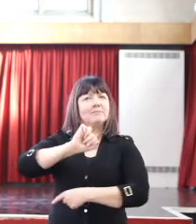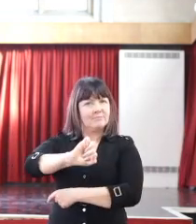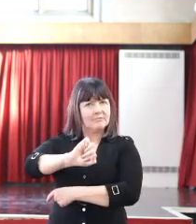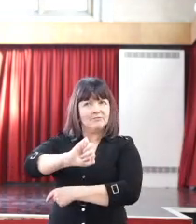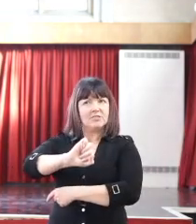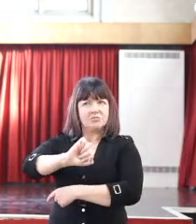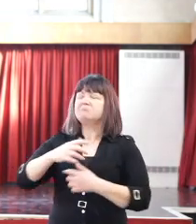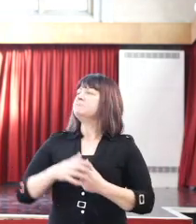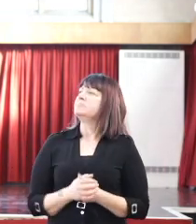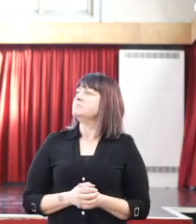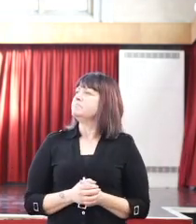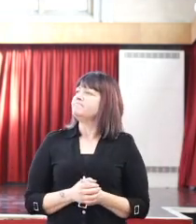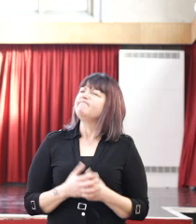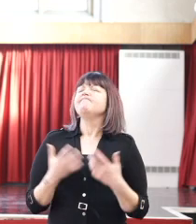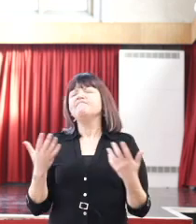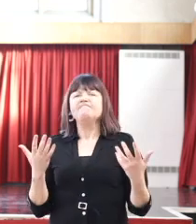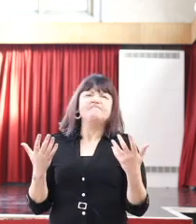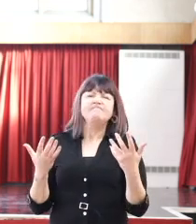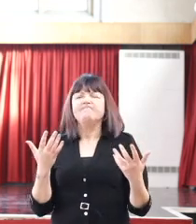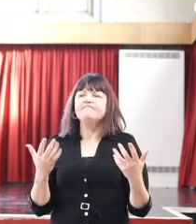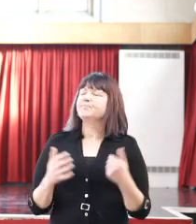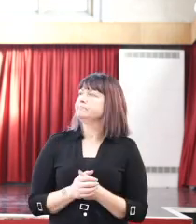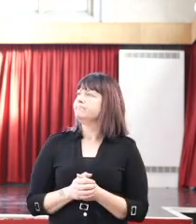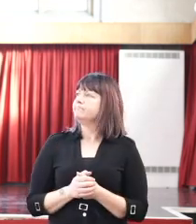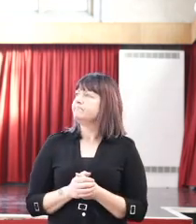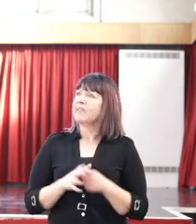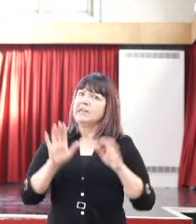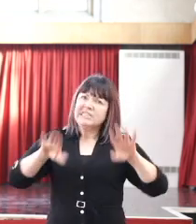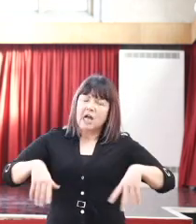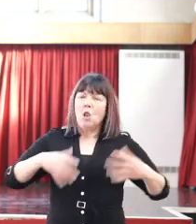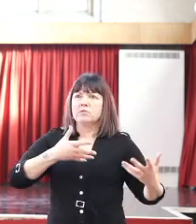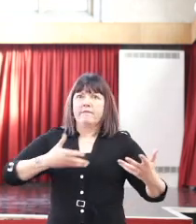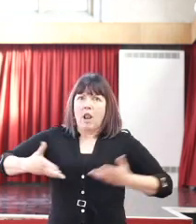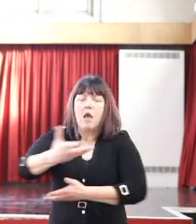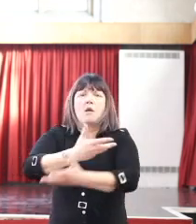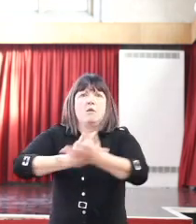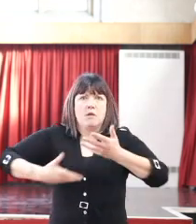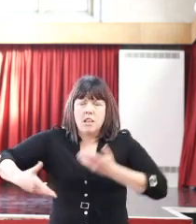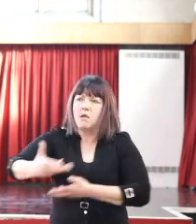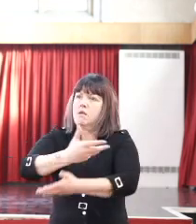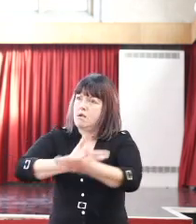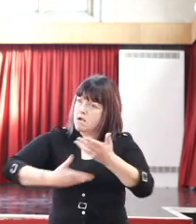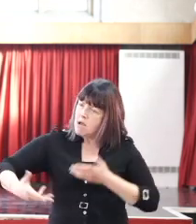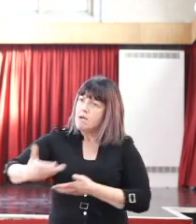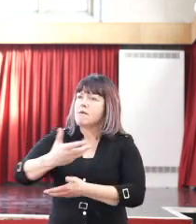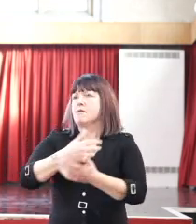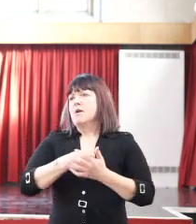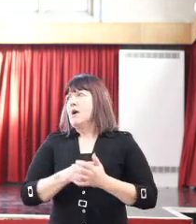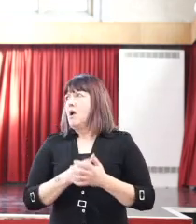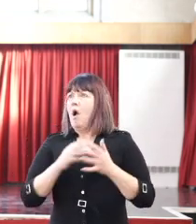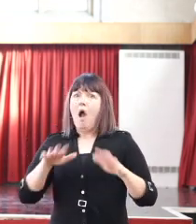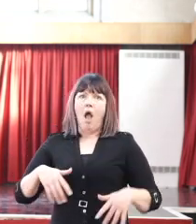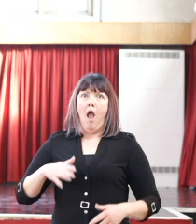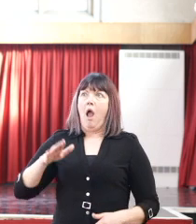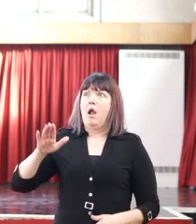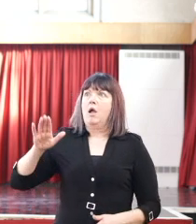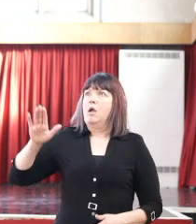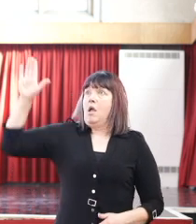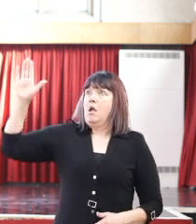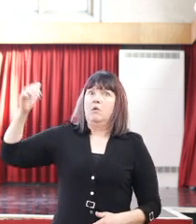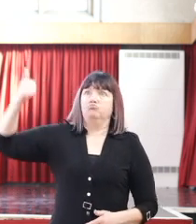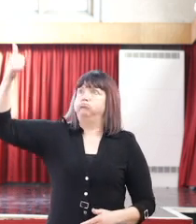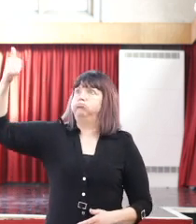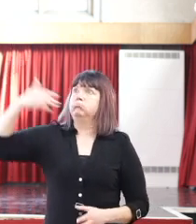lot of talk, and obviously there was a lot of motions flying around, and I jumped at the opportunity to do